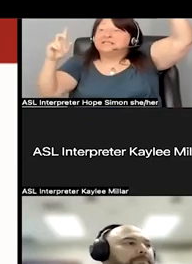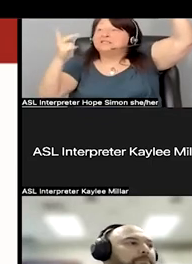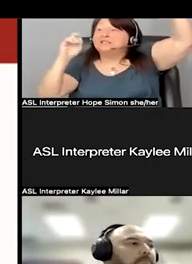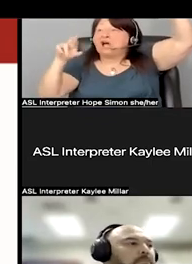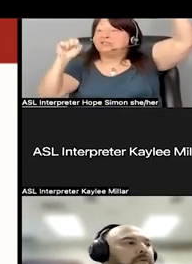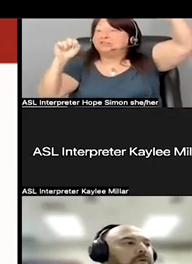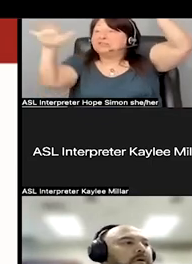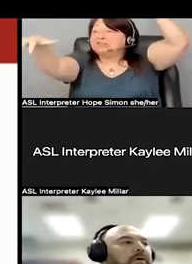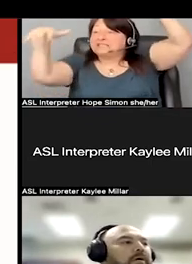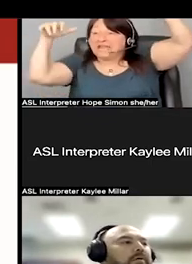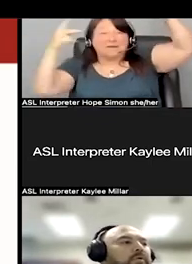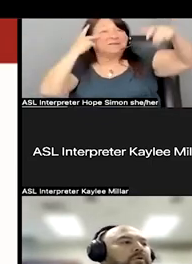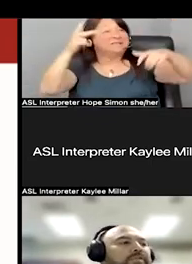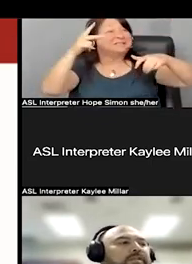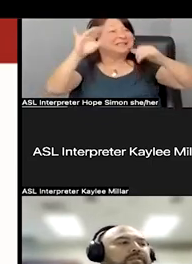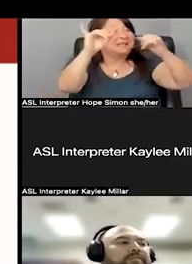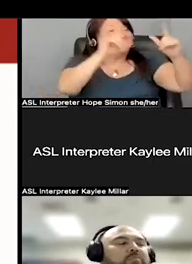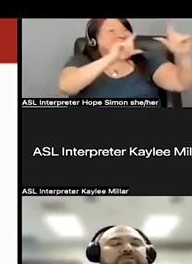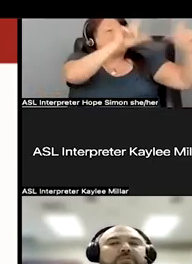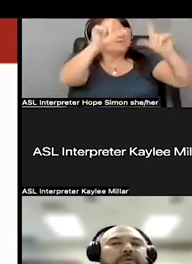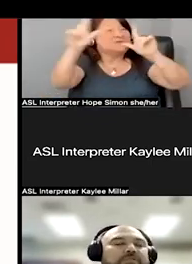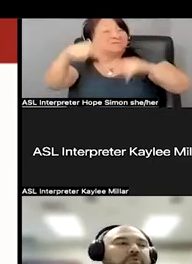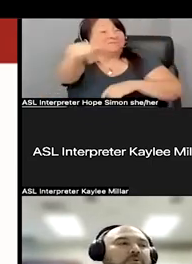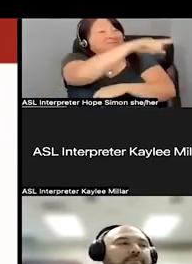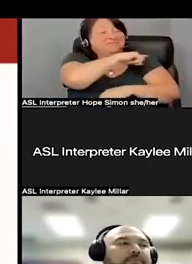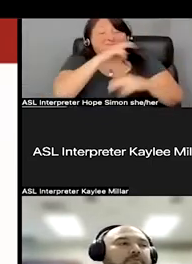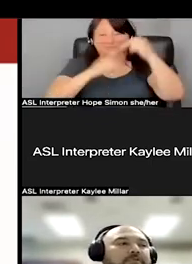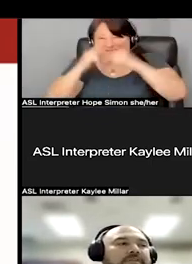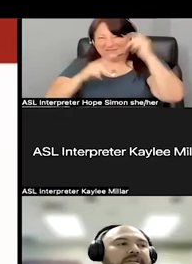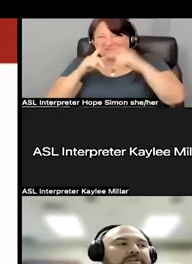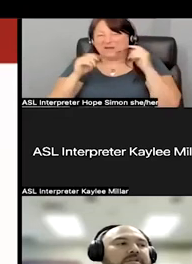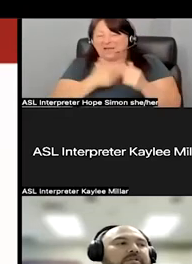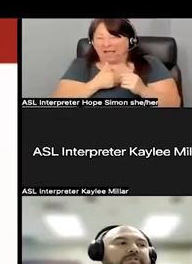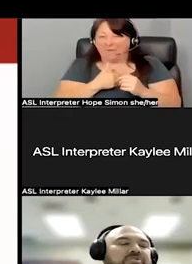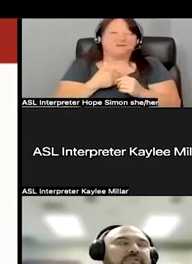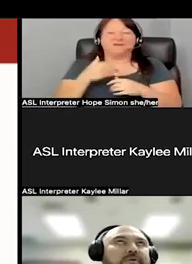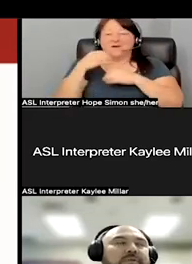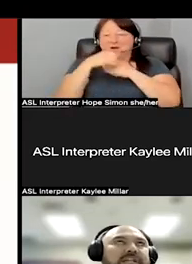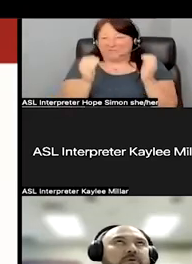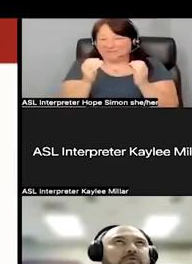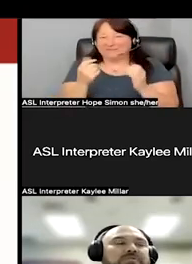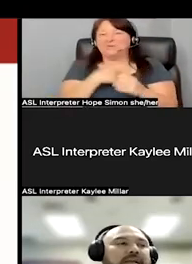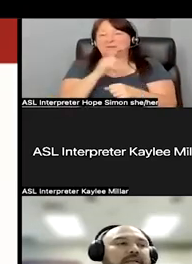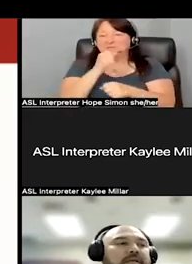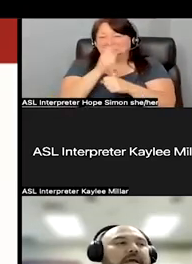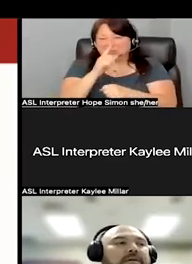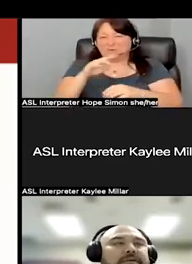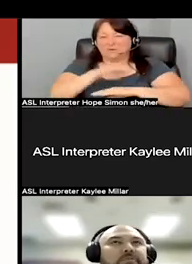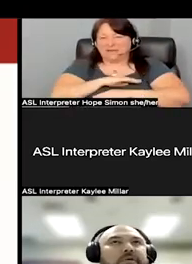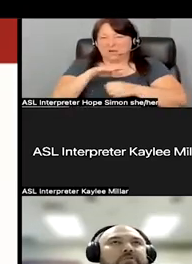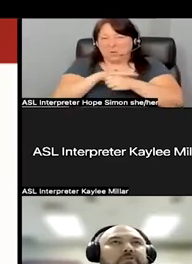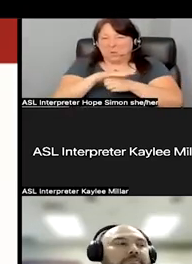skyline. We oversee the Safety Emergency Preparedness Program for the organization to ensure that we meet local, state,